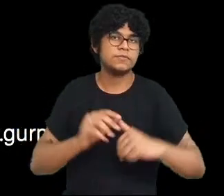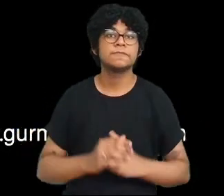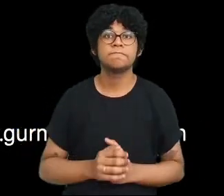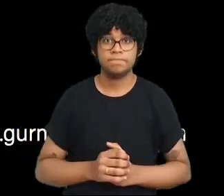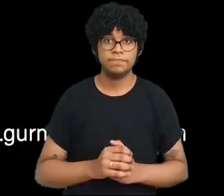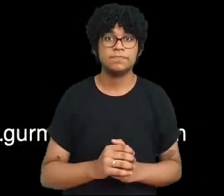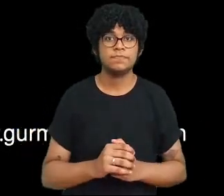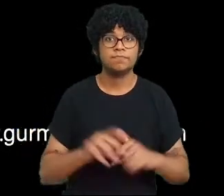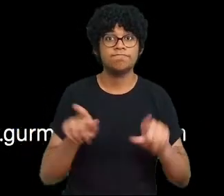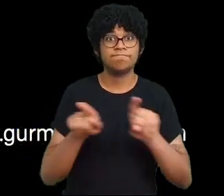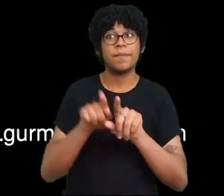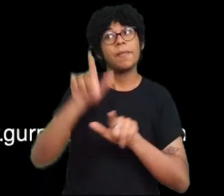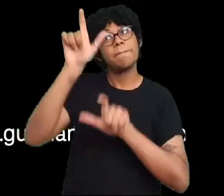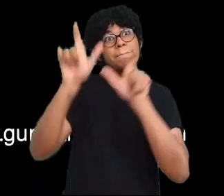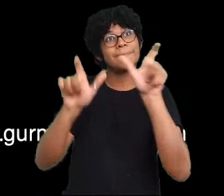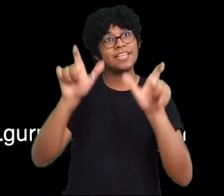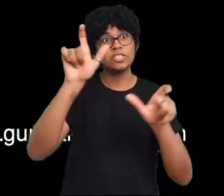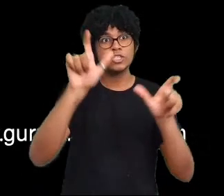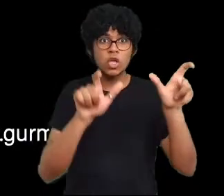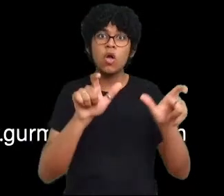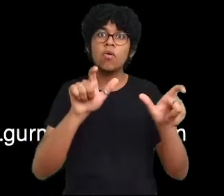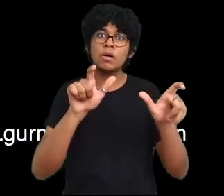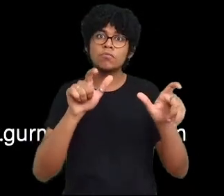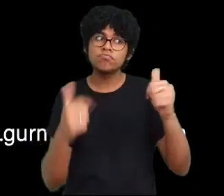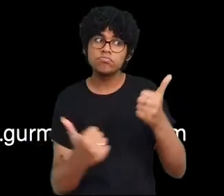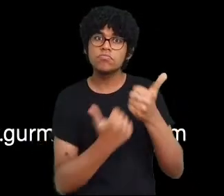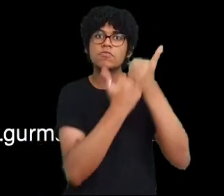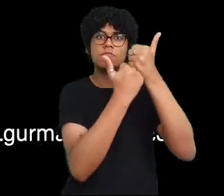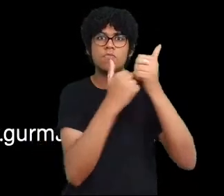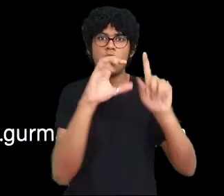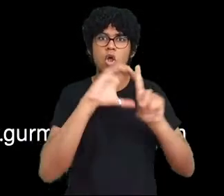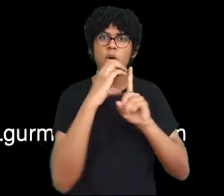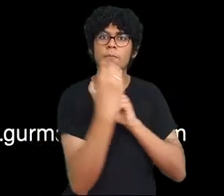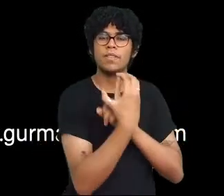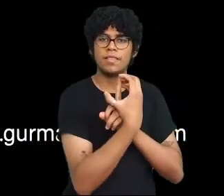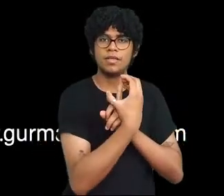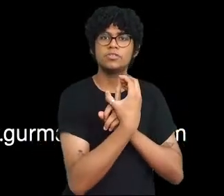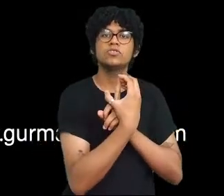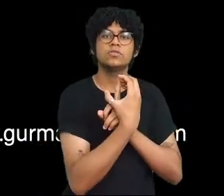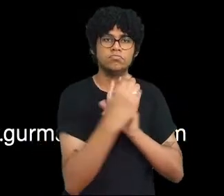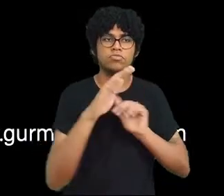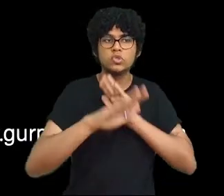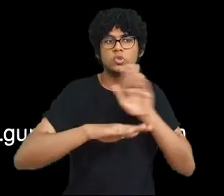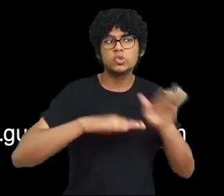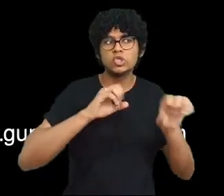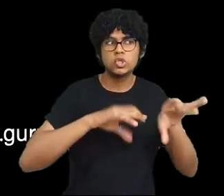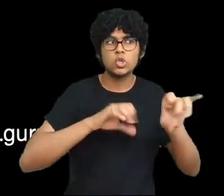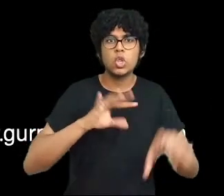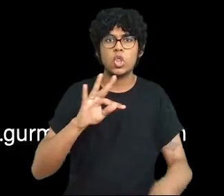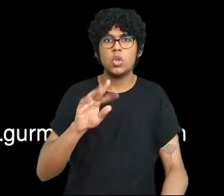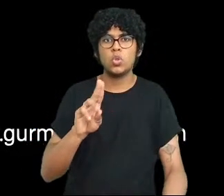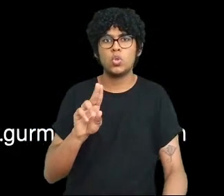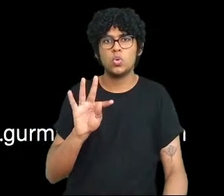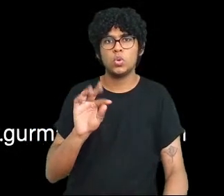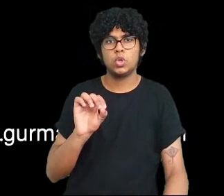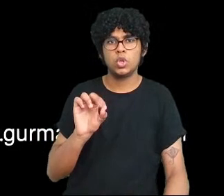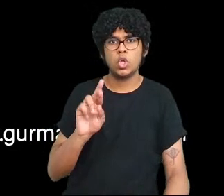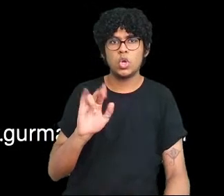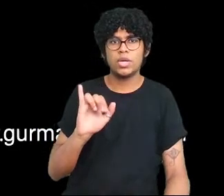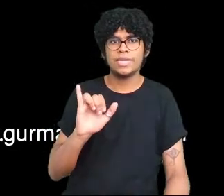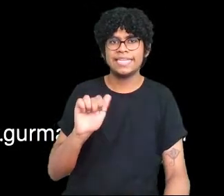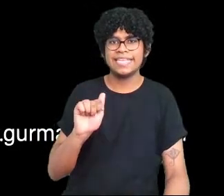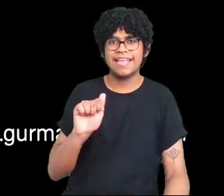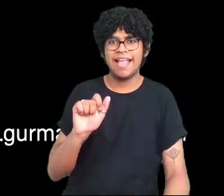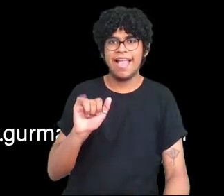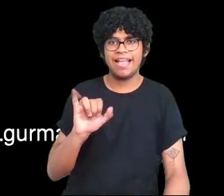learning community. So just to name a few, there is Shirley Wu, Amelia Wattenberger,